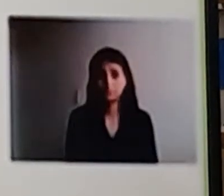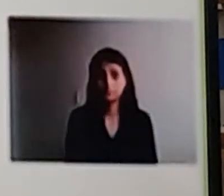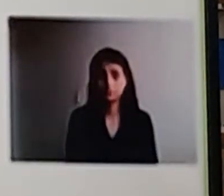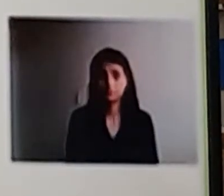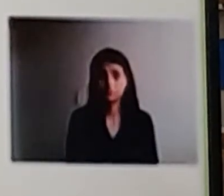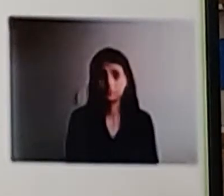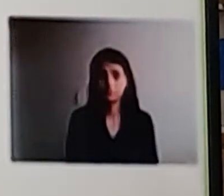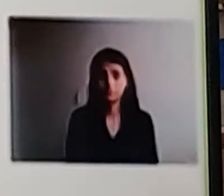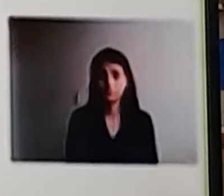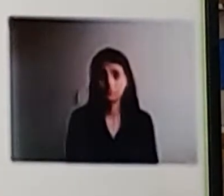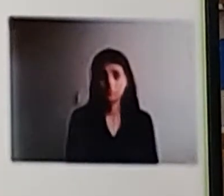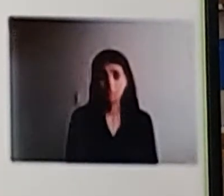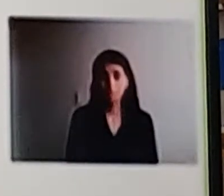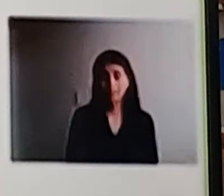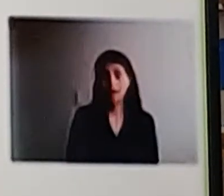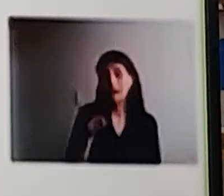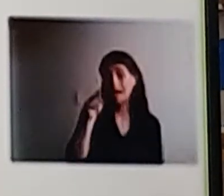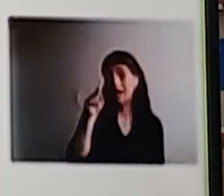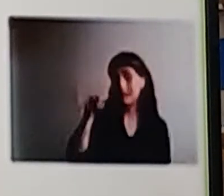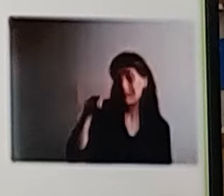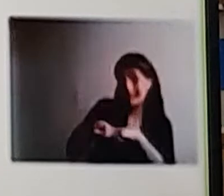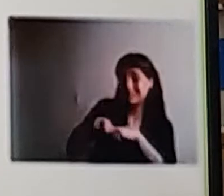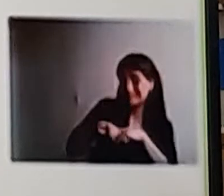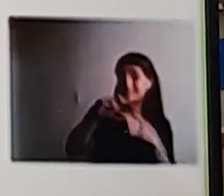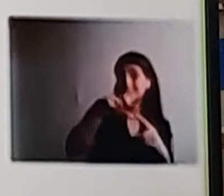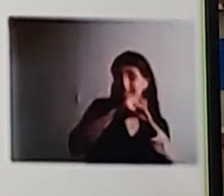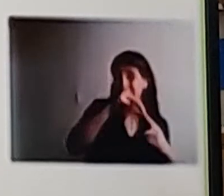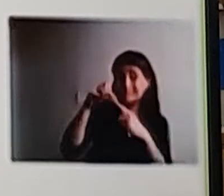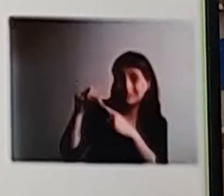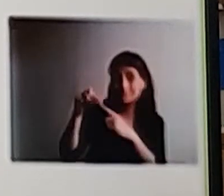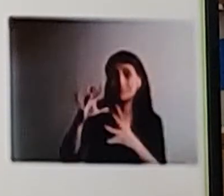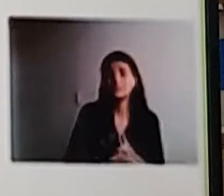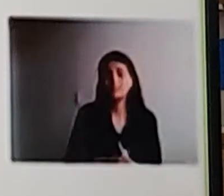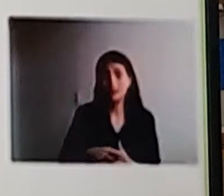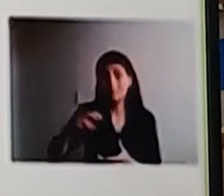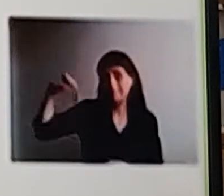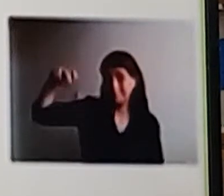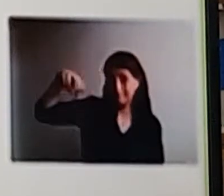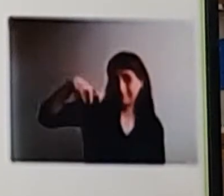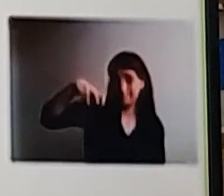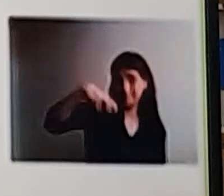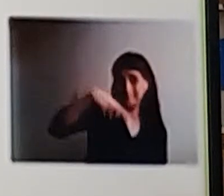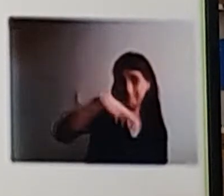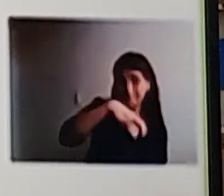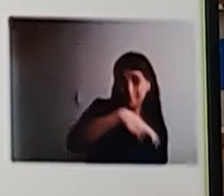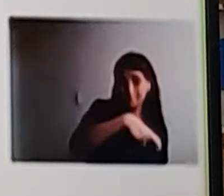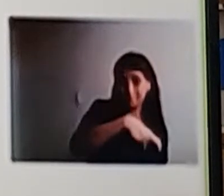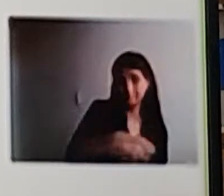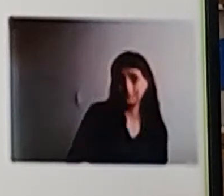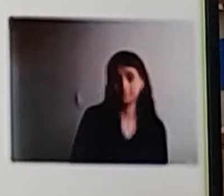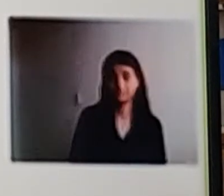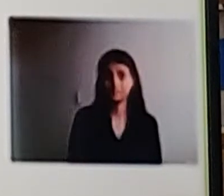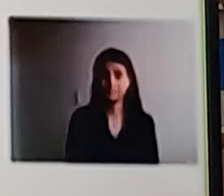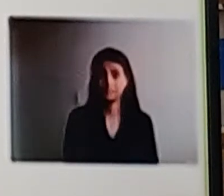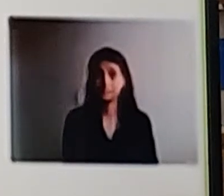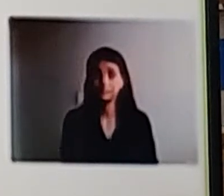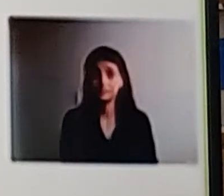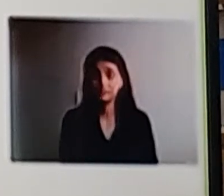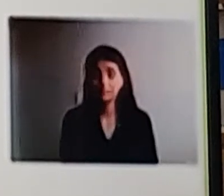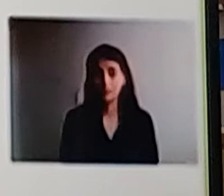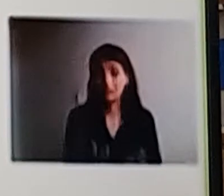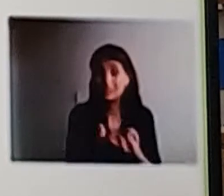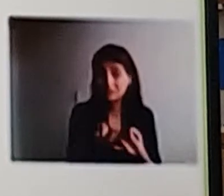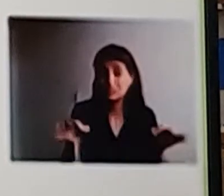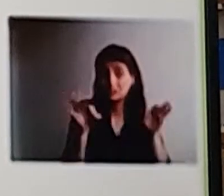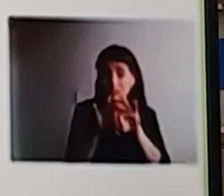see. And so this is very important. Evacuation chair should be in every building, at least one